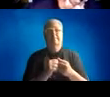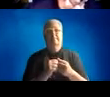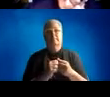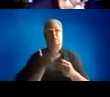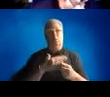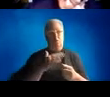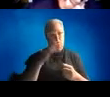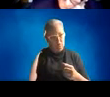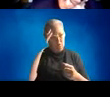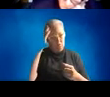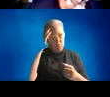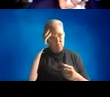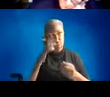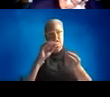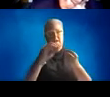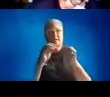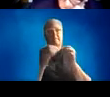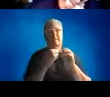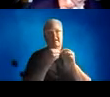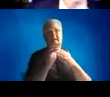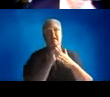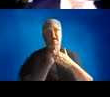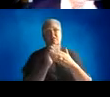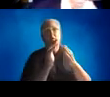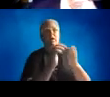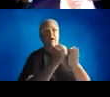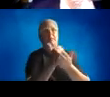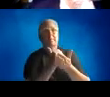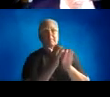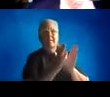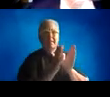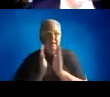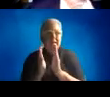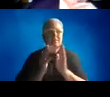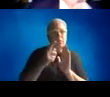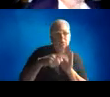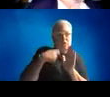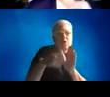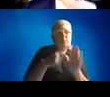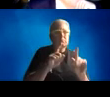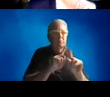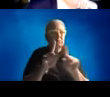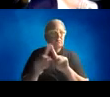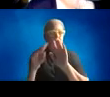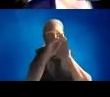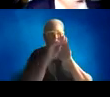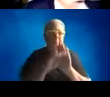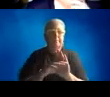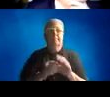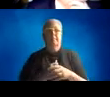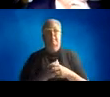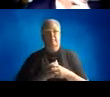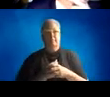knowing the number guides in planning, for planning and implementation of programs purposes. So we're not reading out the first